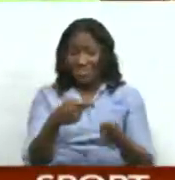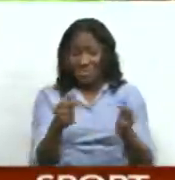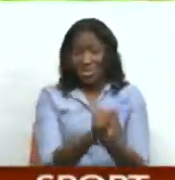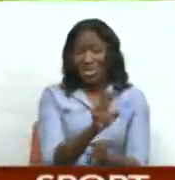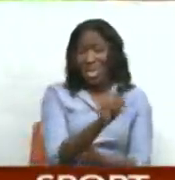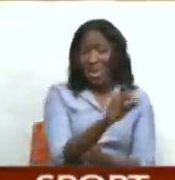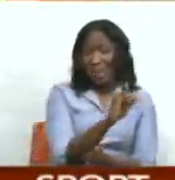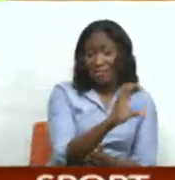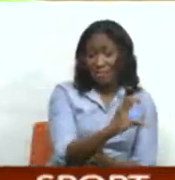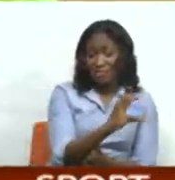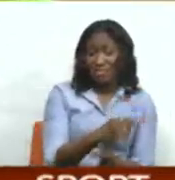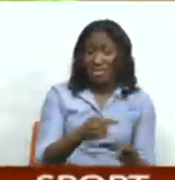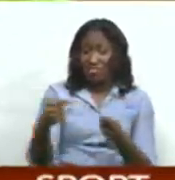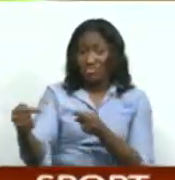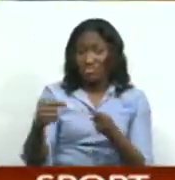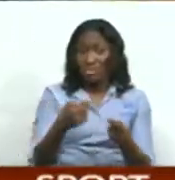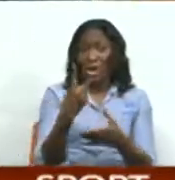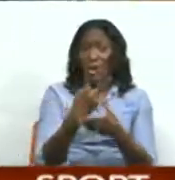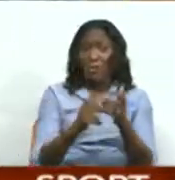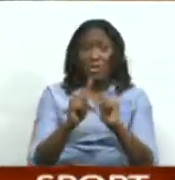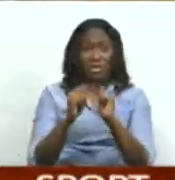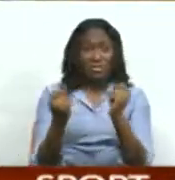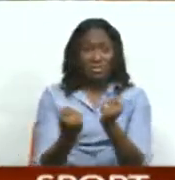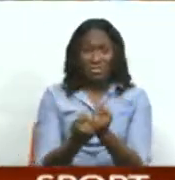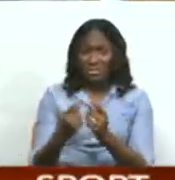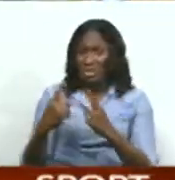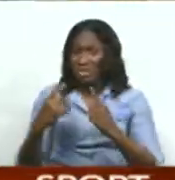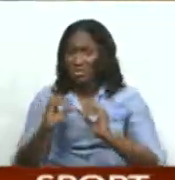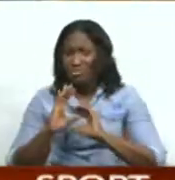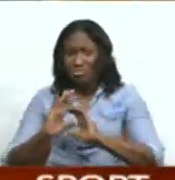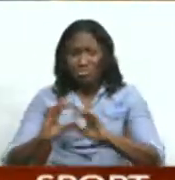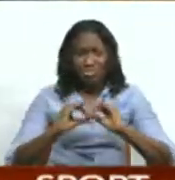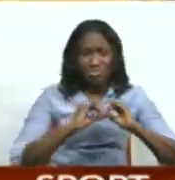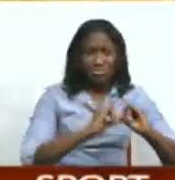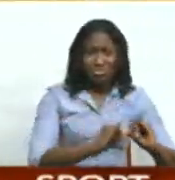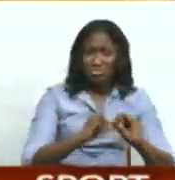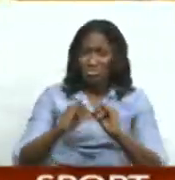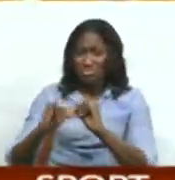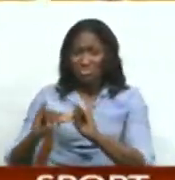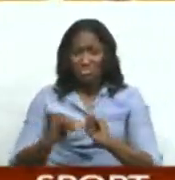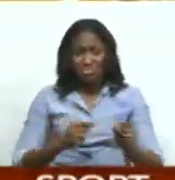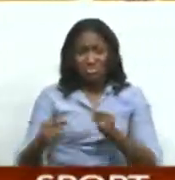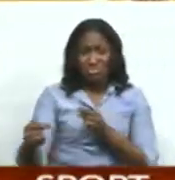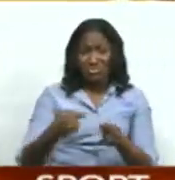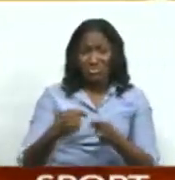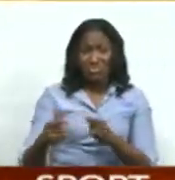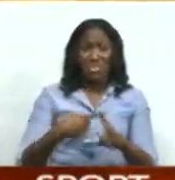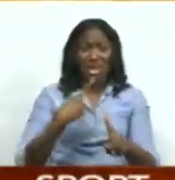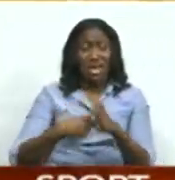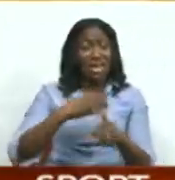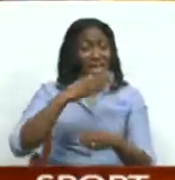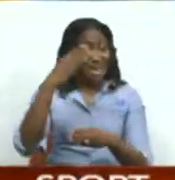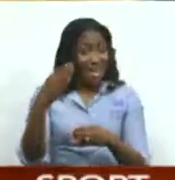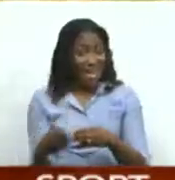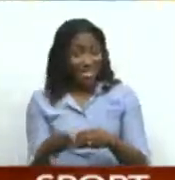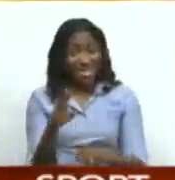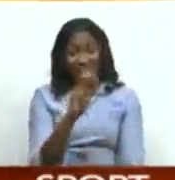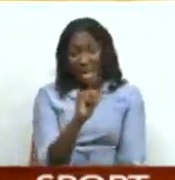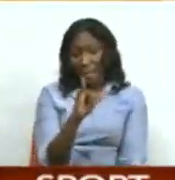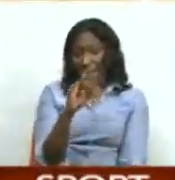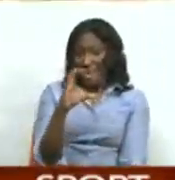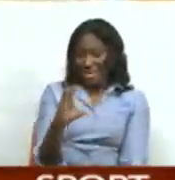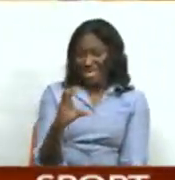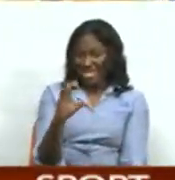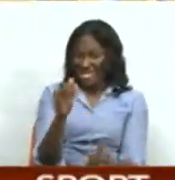in grey. Both teams pushed each other all the way in that first period. At the end of it, however, MIC held a